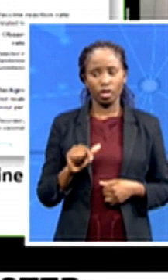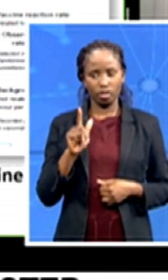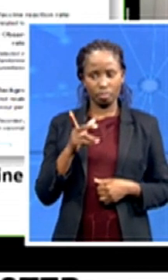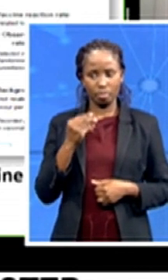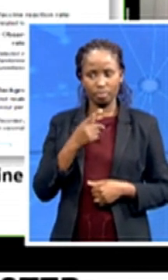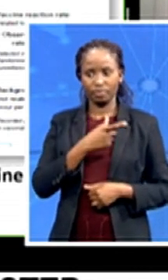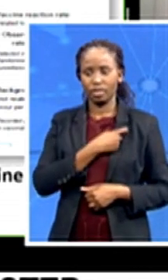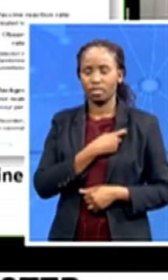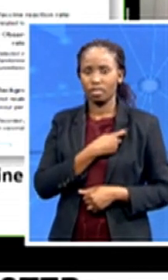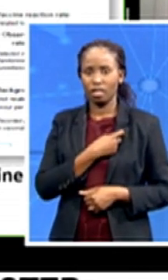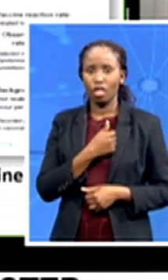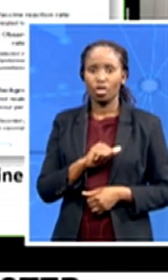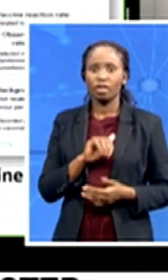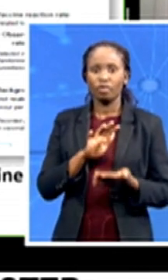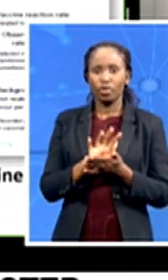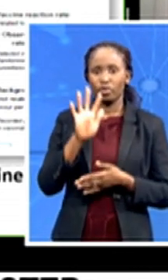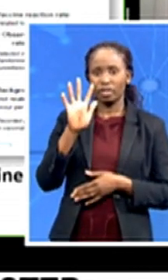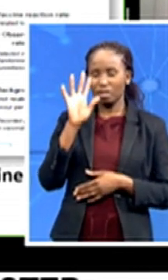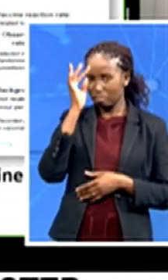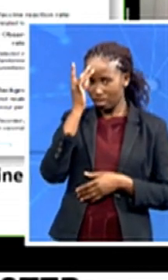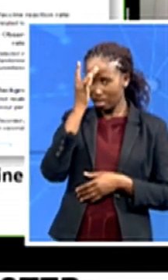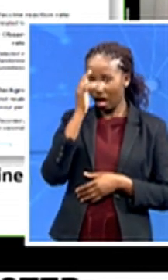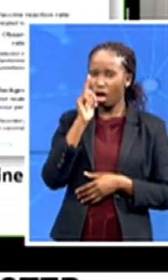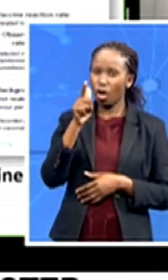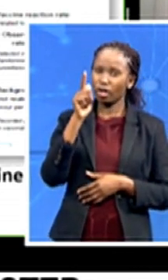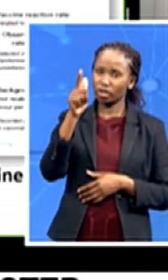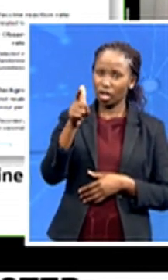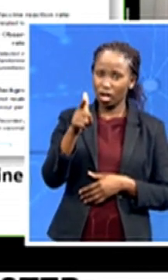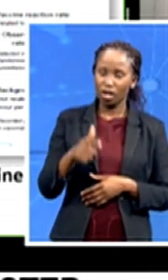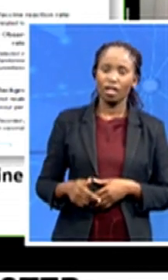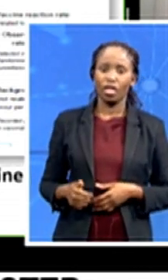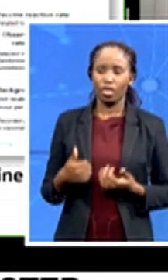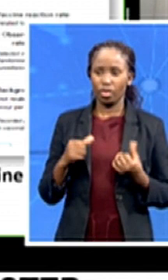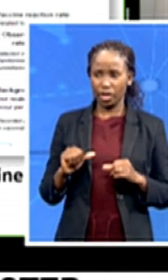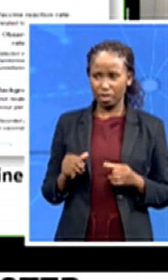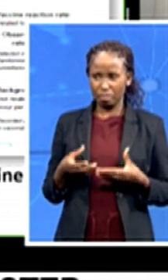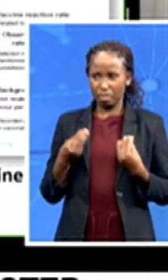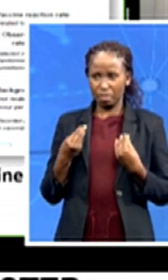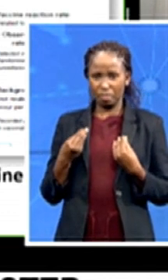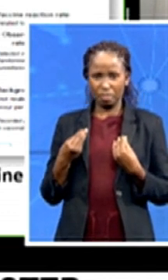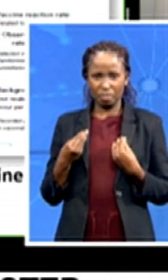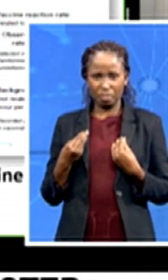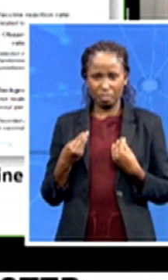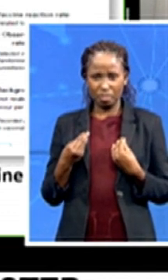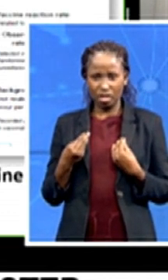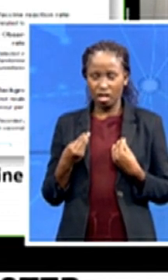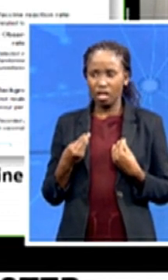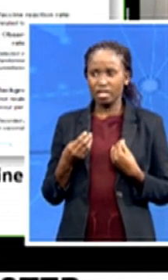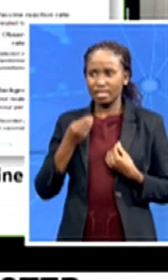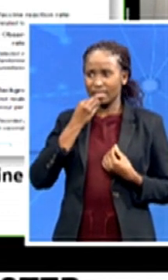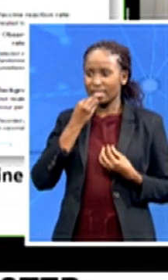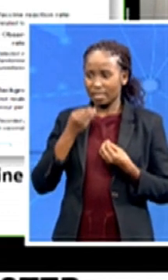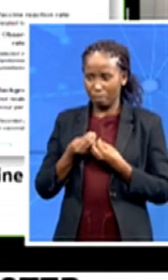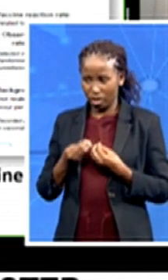half an hour later, they are exposed to, they eat something and they didn't know, and they eat nuts, and they